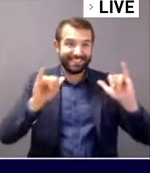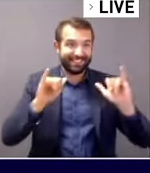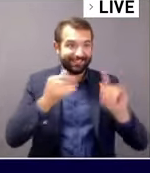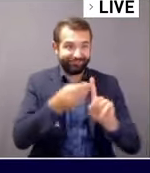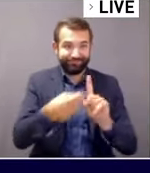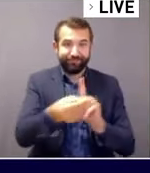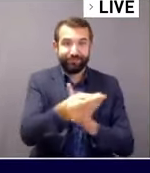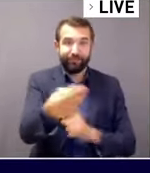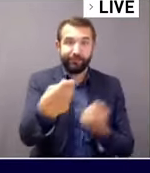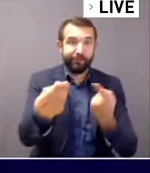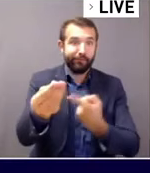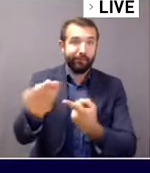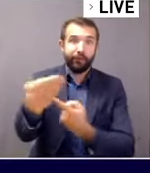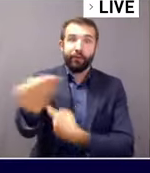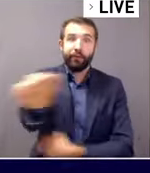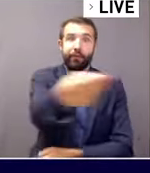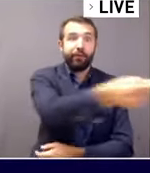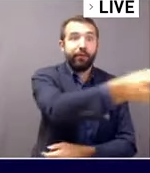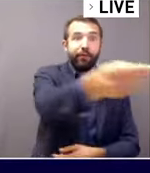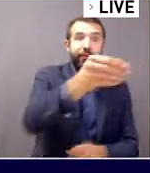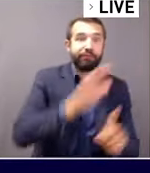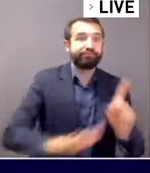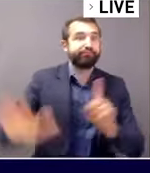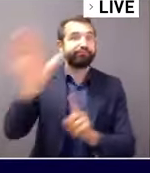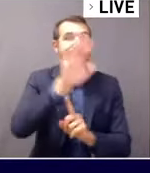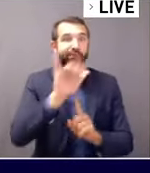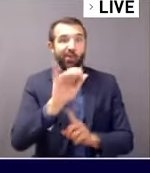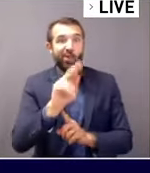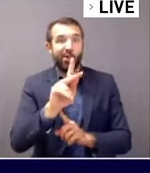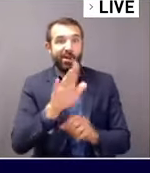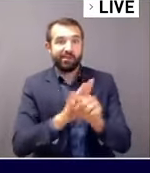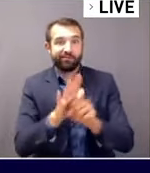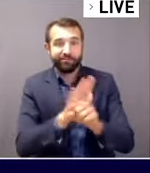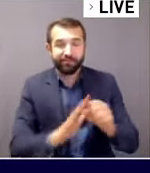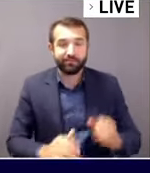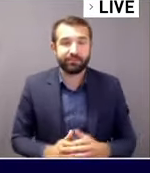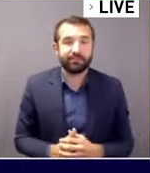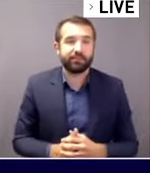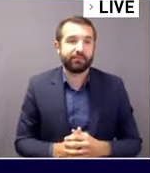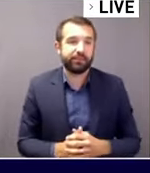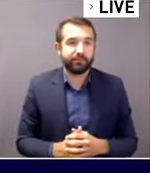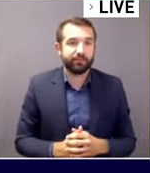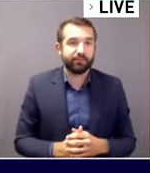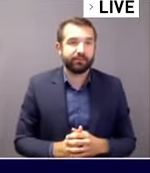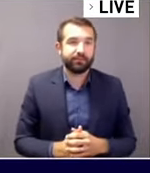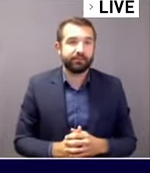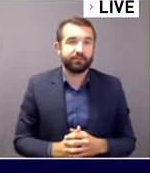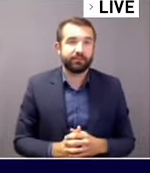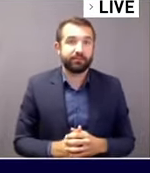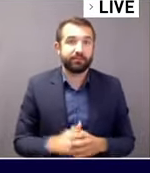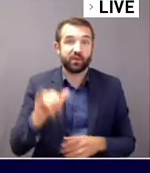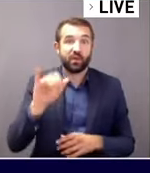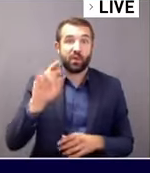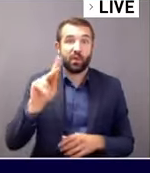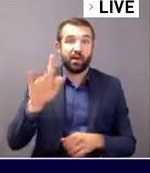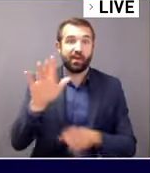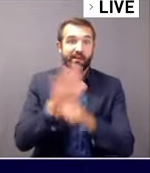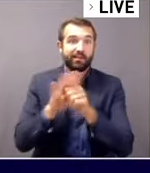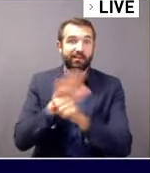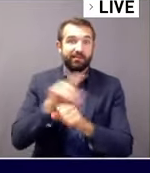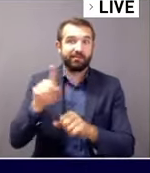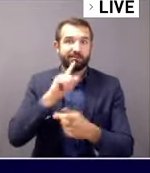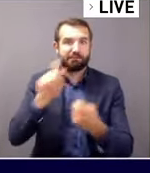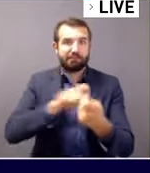COVID-19 across York County. We've taken a closer look at the data in York County. And just in the past